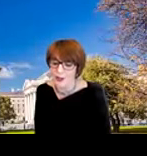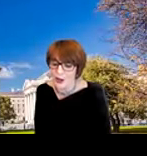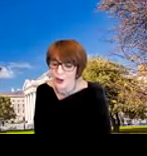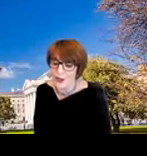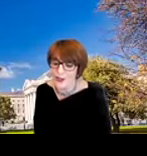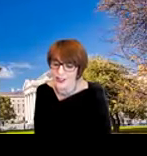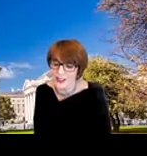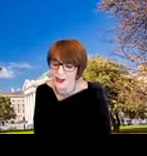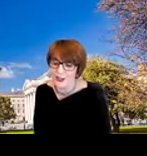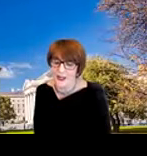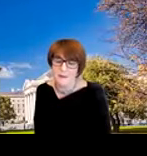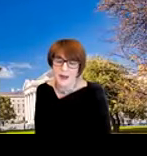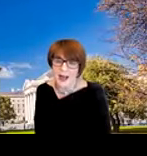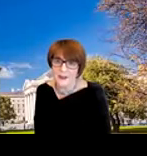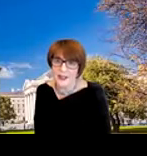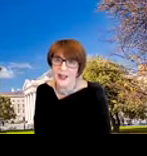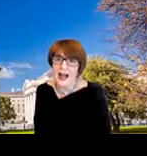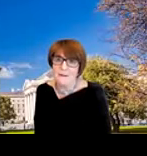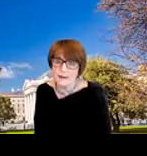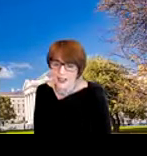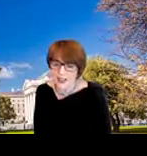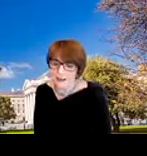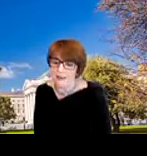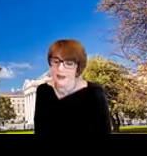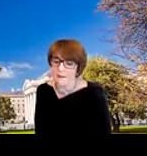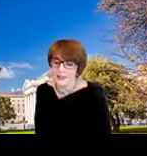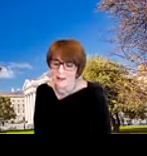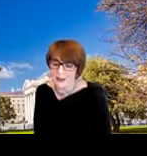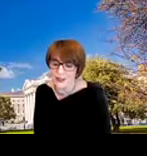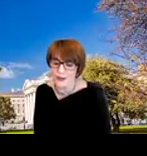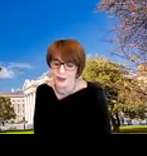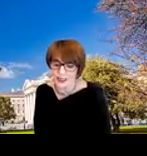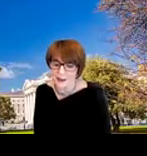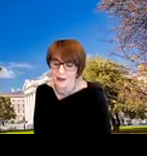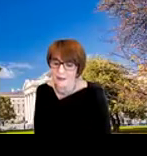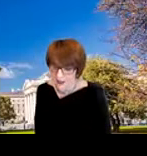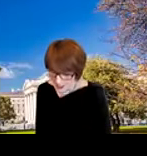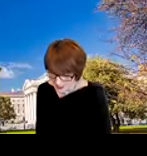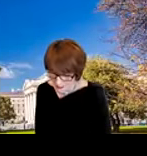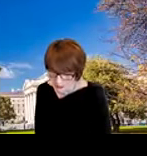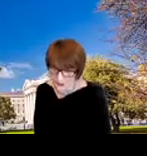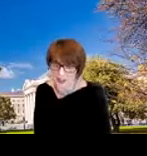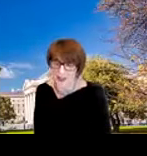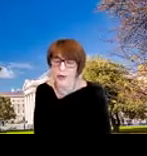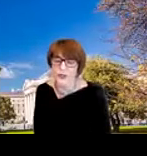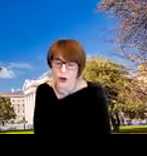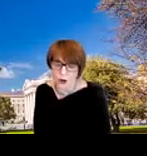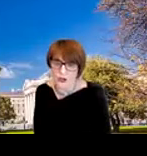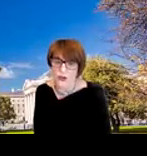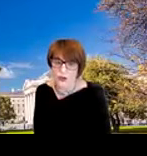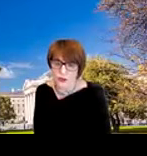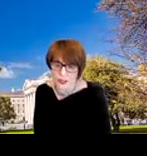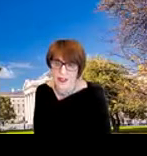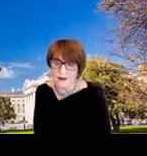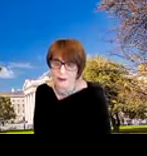And when we all use technology, I think meeting people and being able to see people in person was